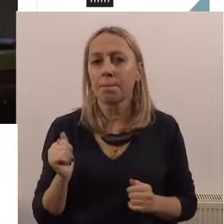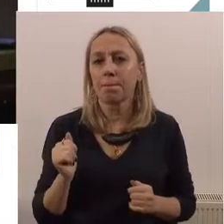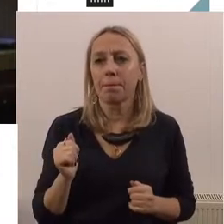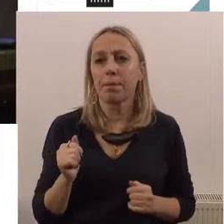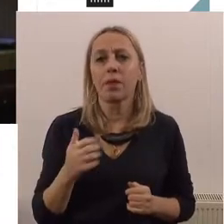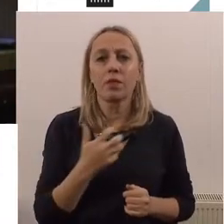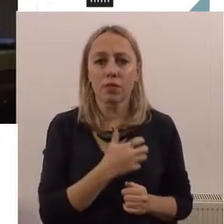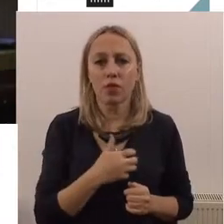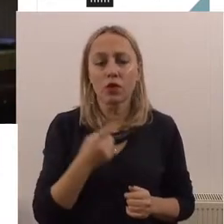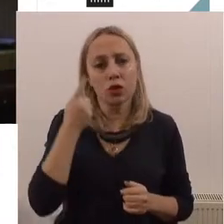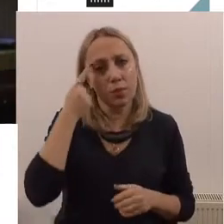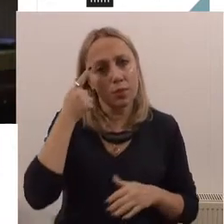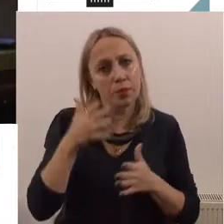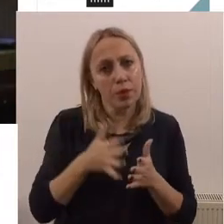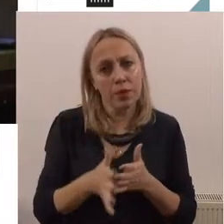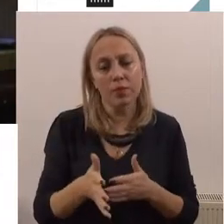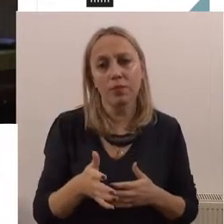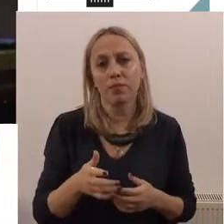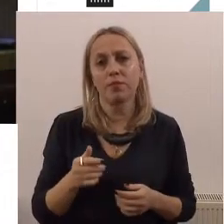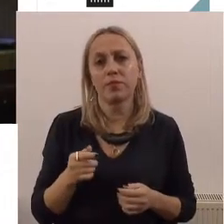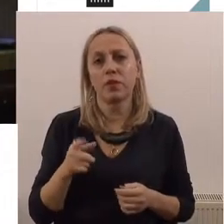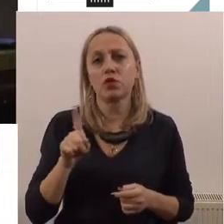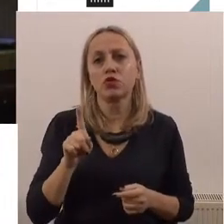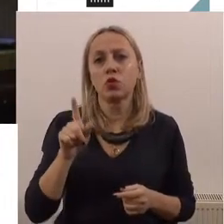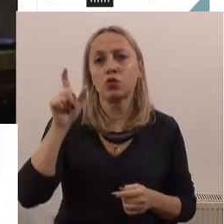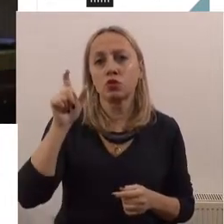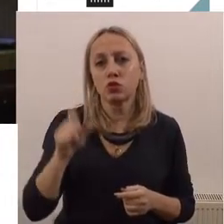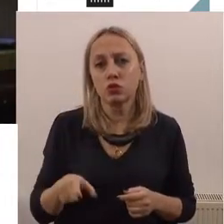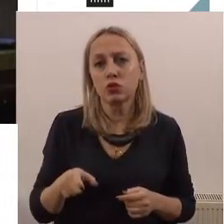people who are in the wheelchairs or who are blind.